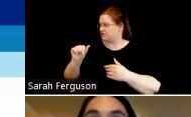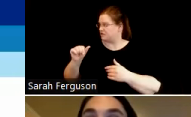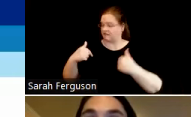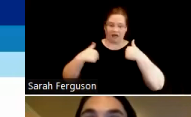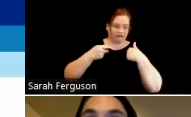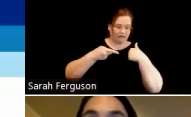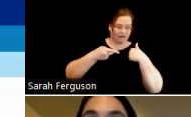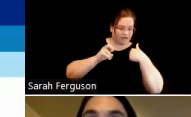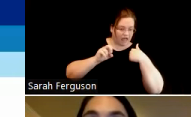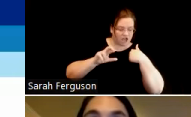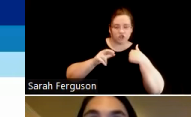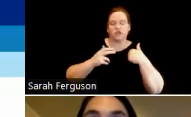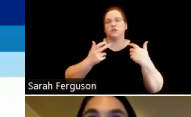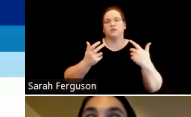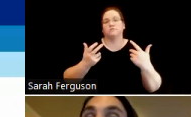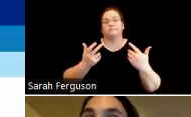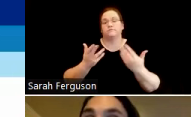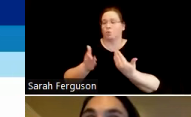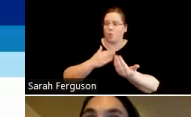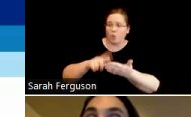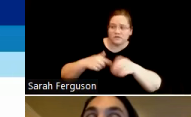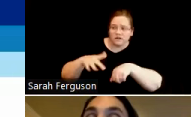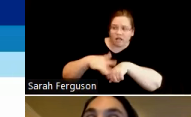What, which one do you have available today?